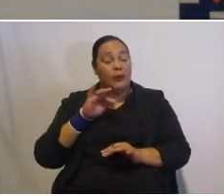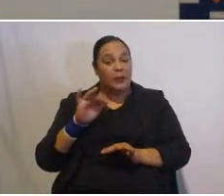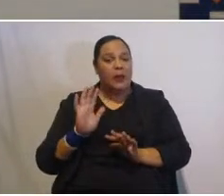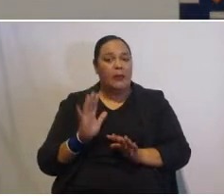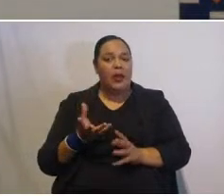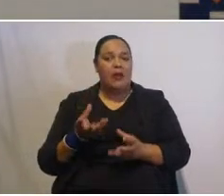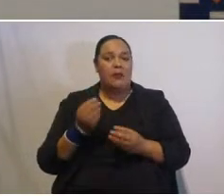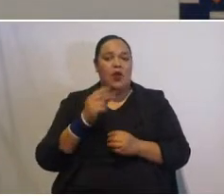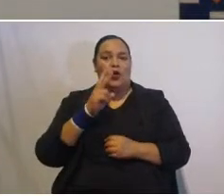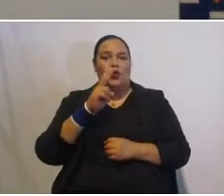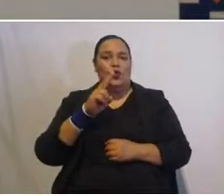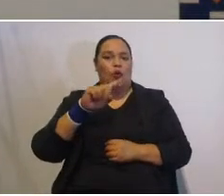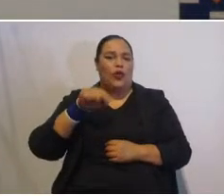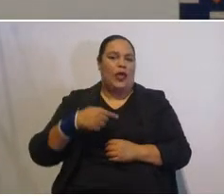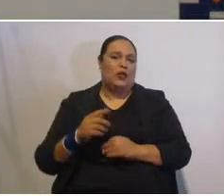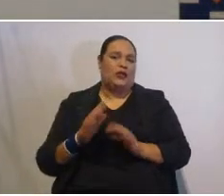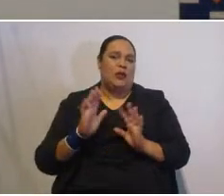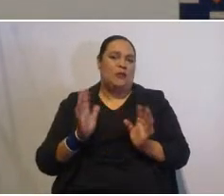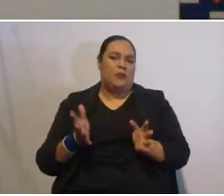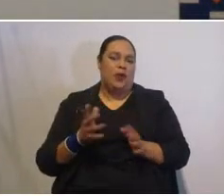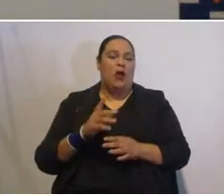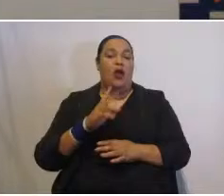getting